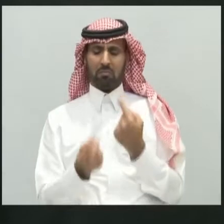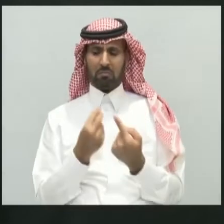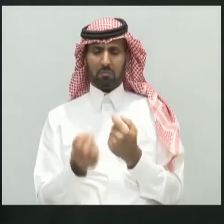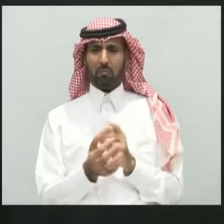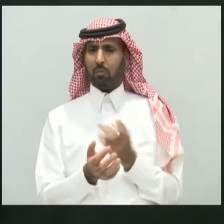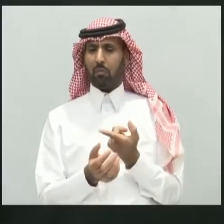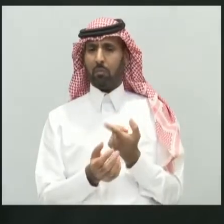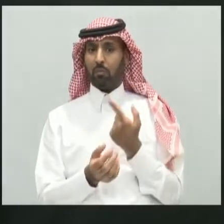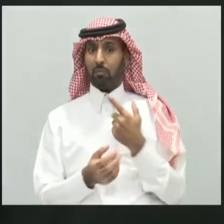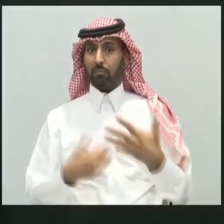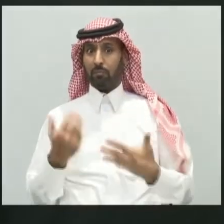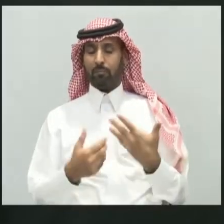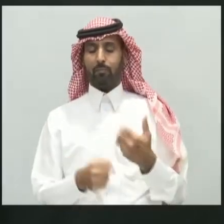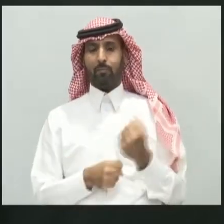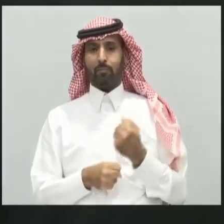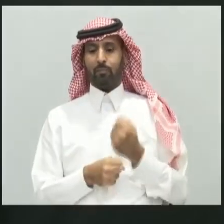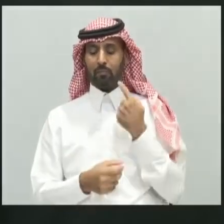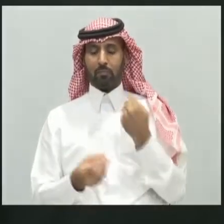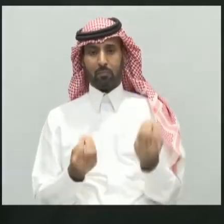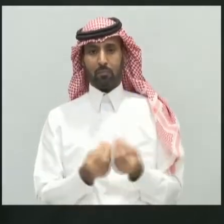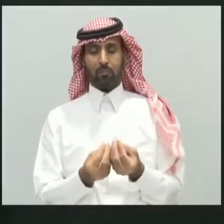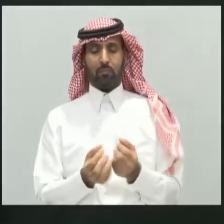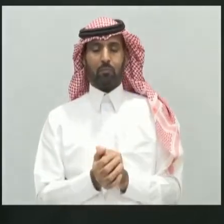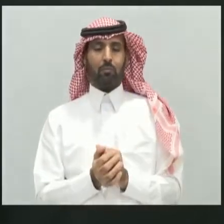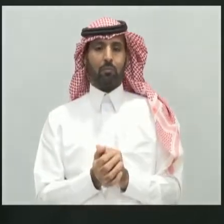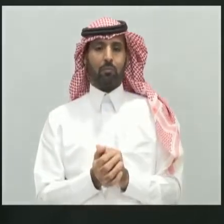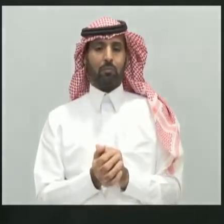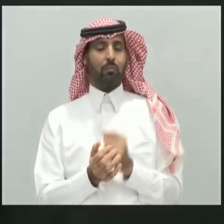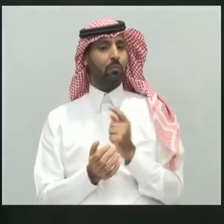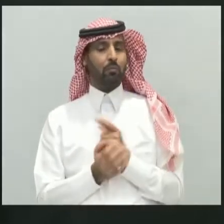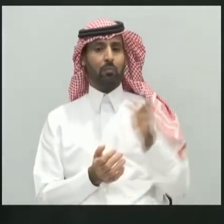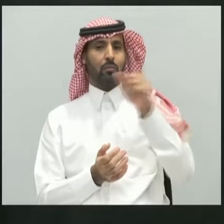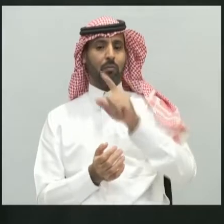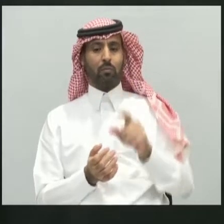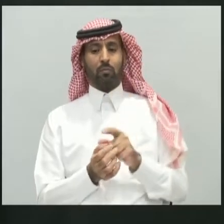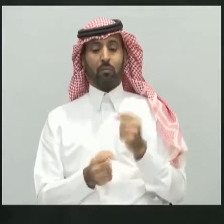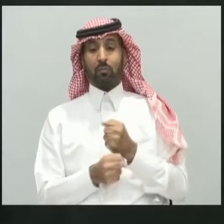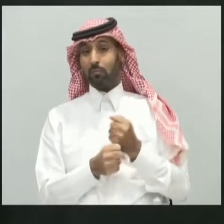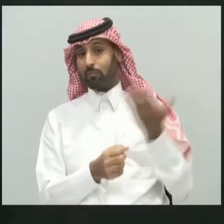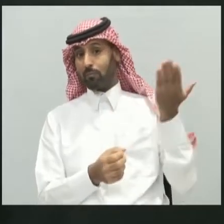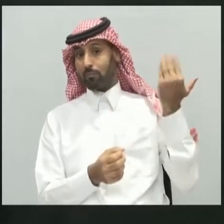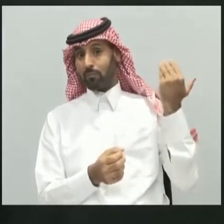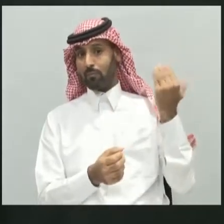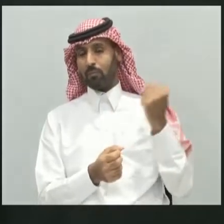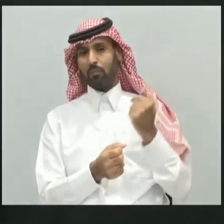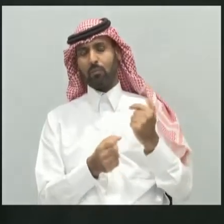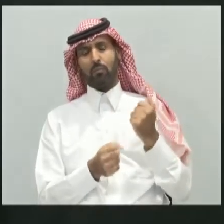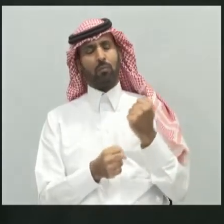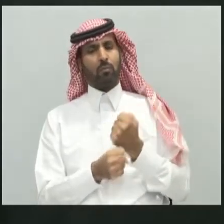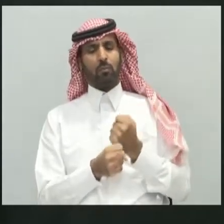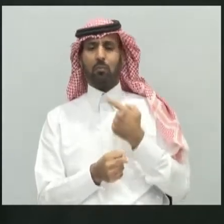we practice a conversation among each other, and ask about past events, things we did in the